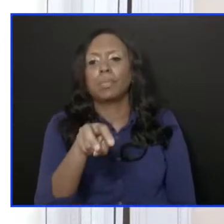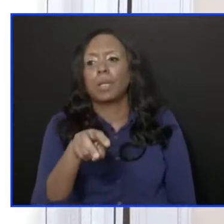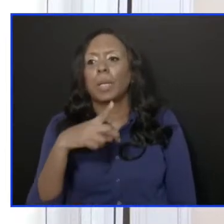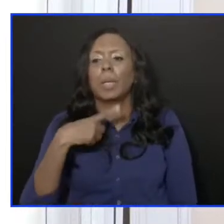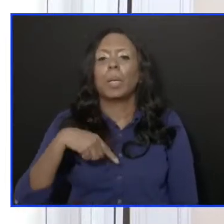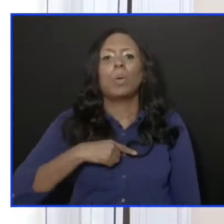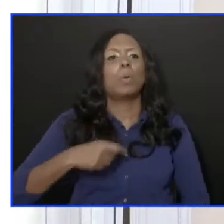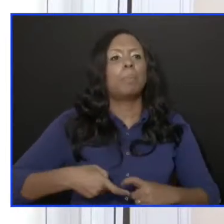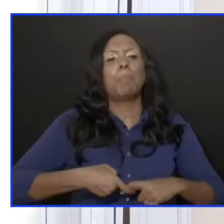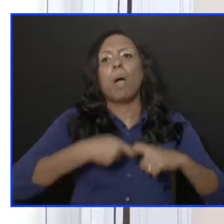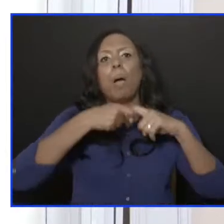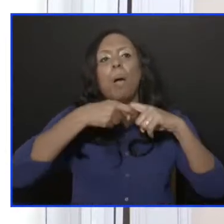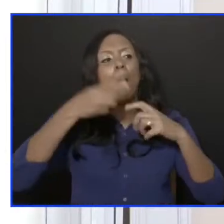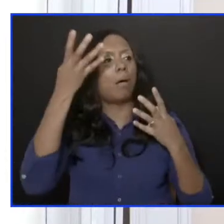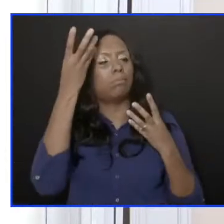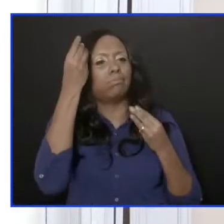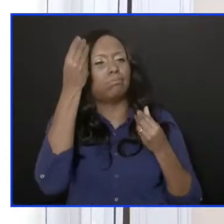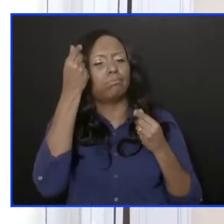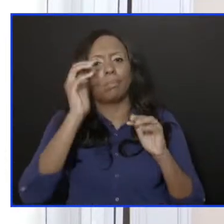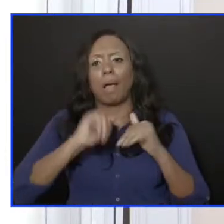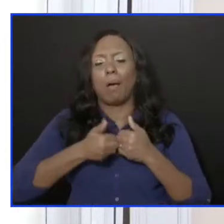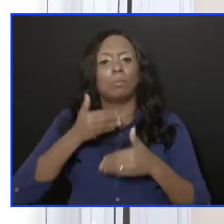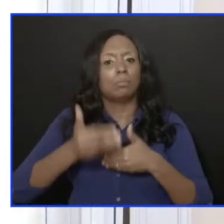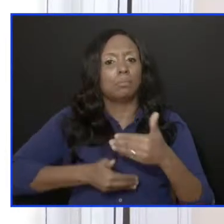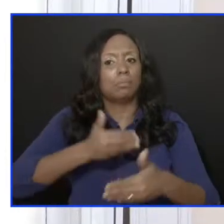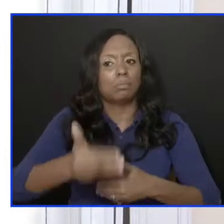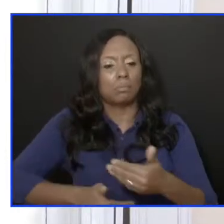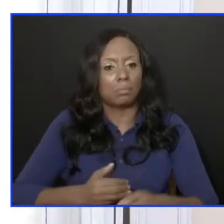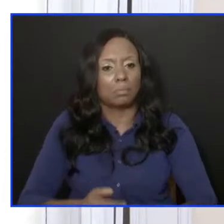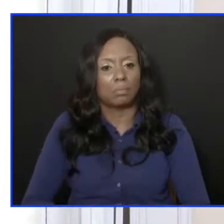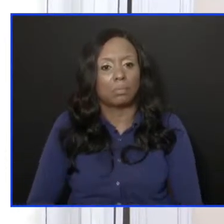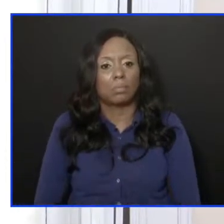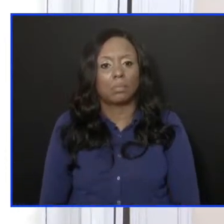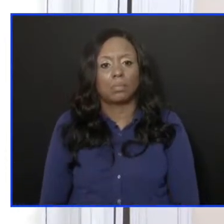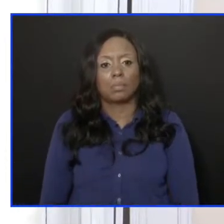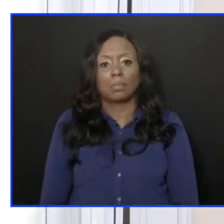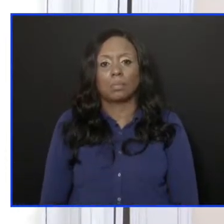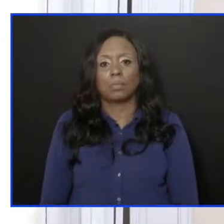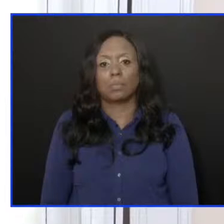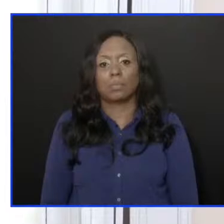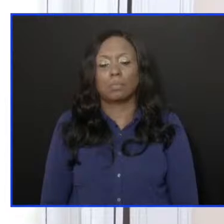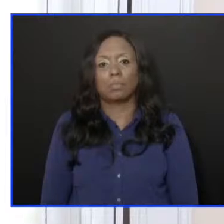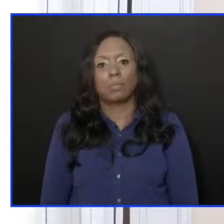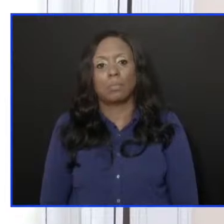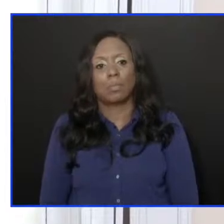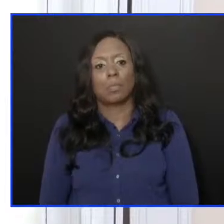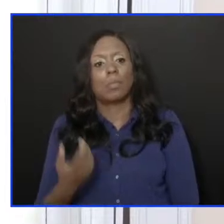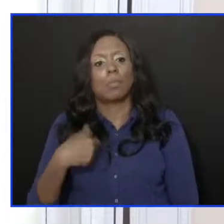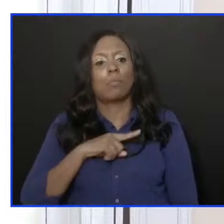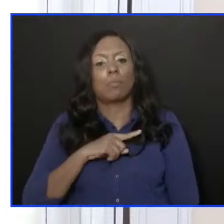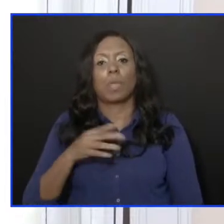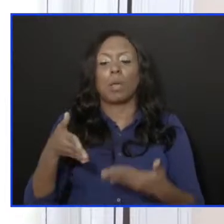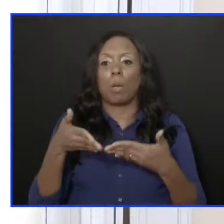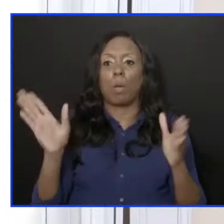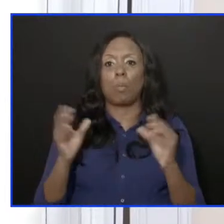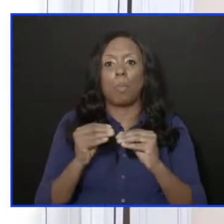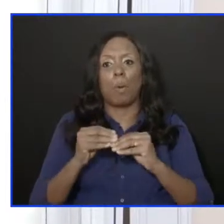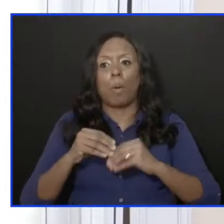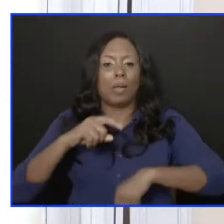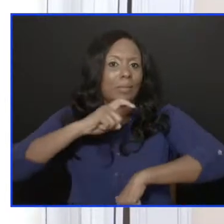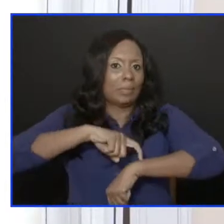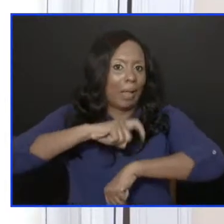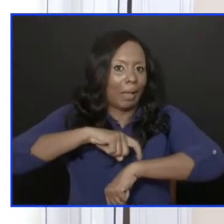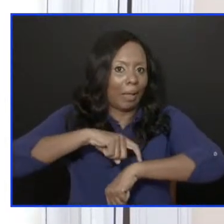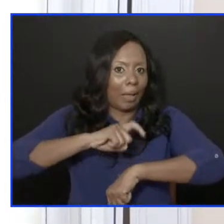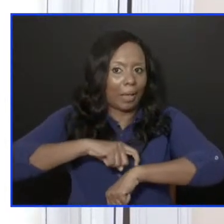continue to commit ourselves to the way forward. The easing of time and allowing persons to get back to do more of the things that we're accustomed to